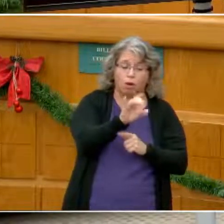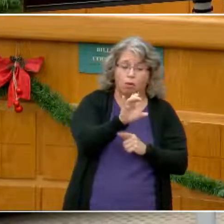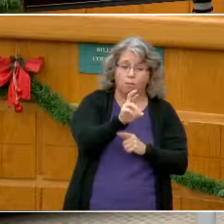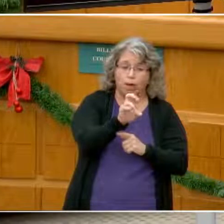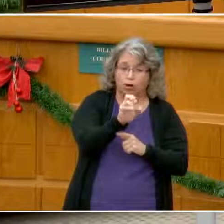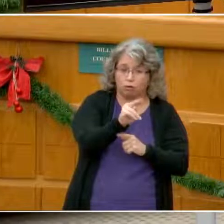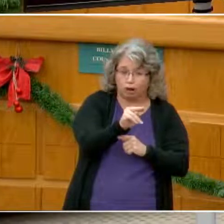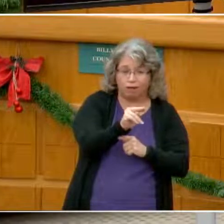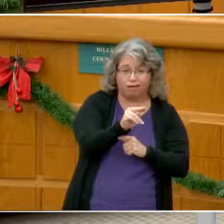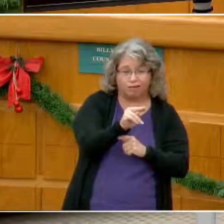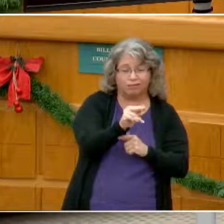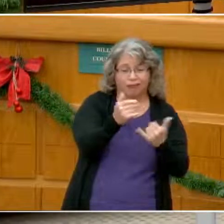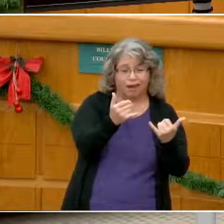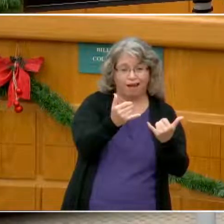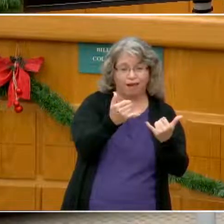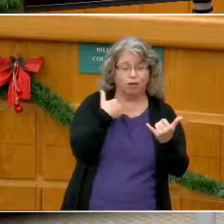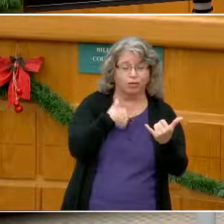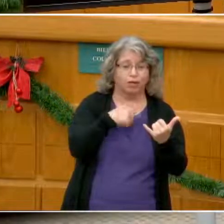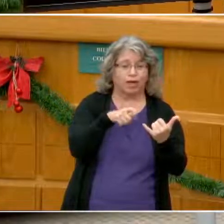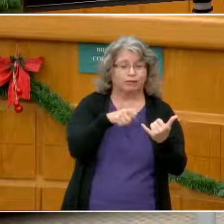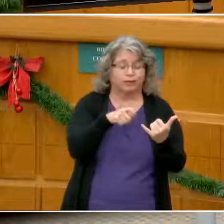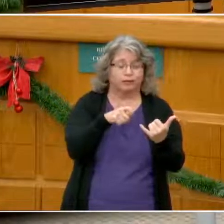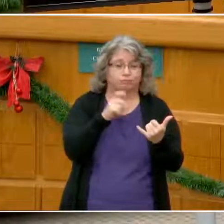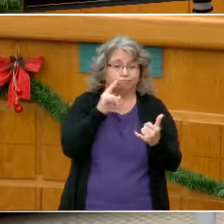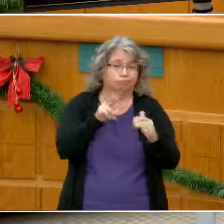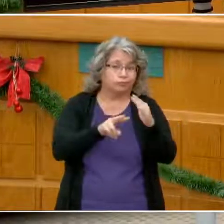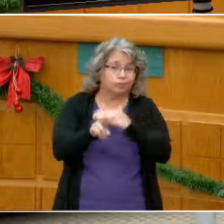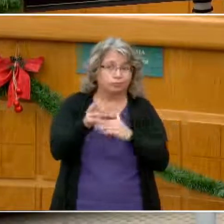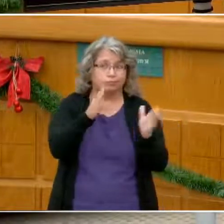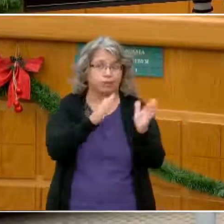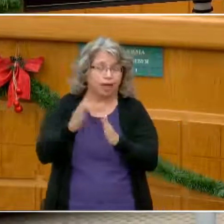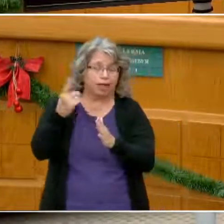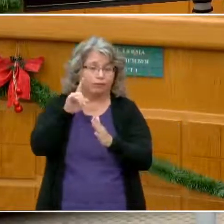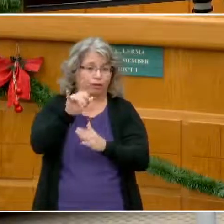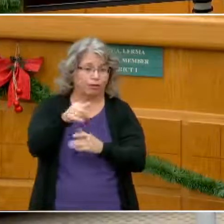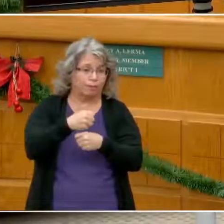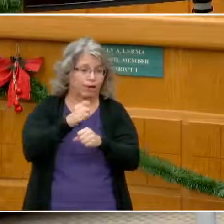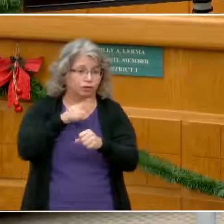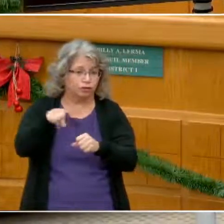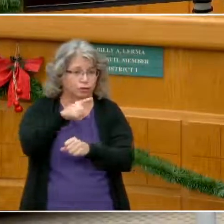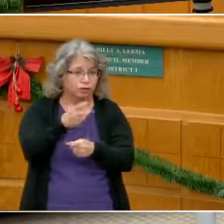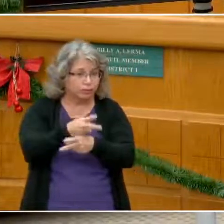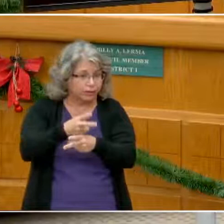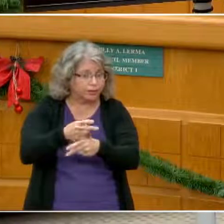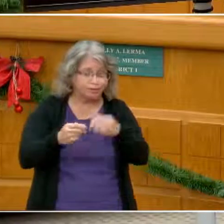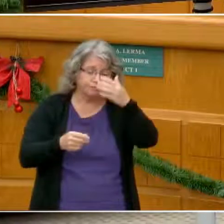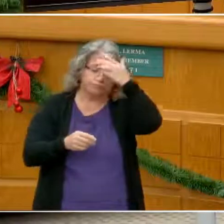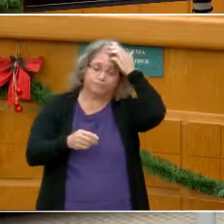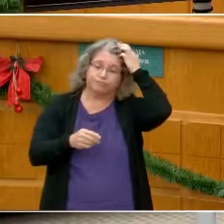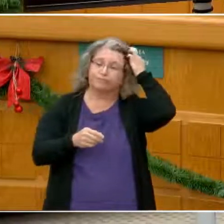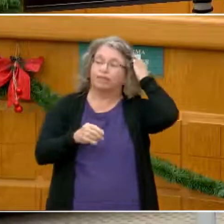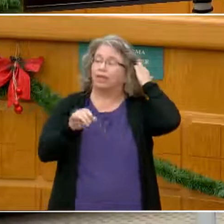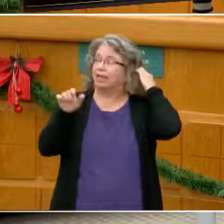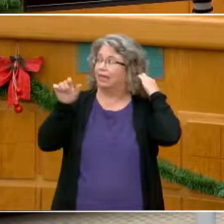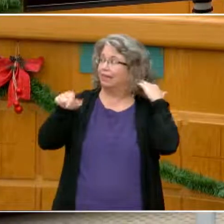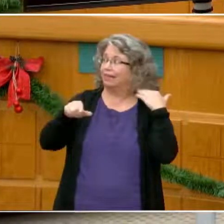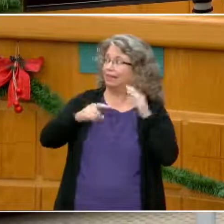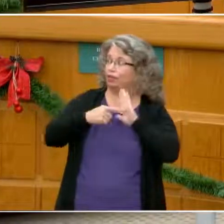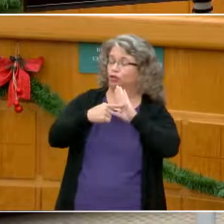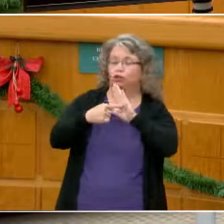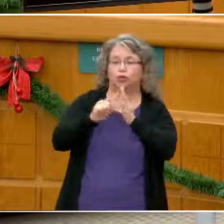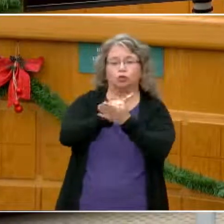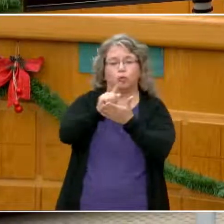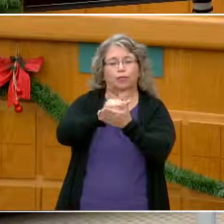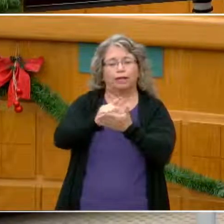sure that you guys are taken care of. Next slide, please. This is a weekly breakdown. We initially had a little scare in the week of